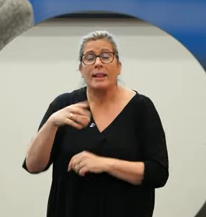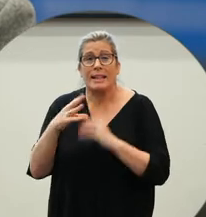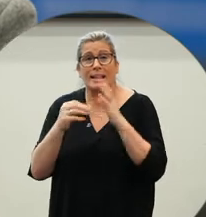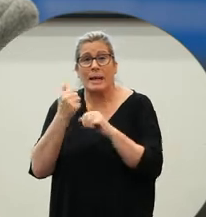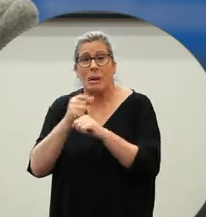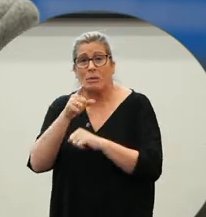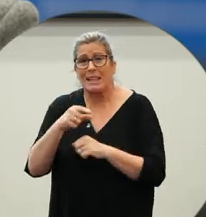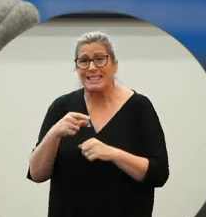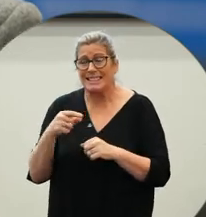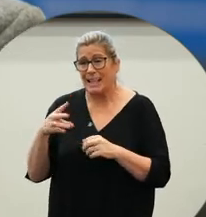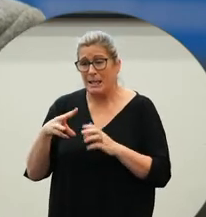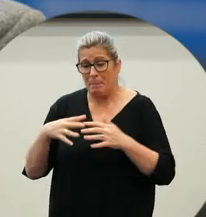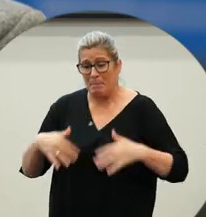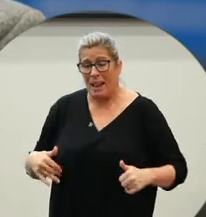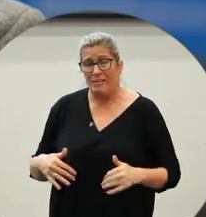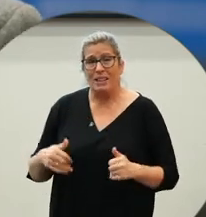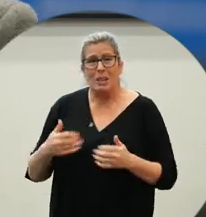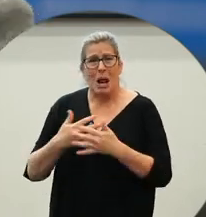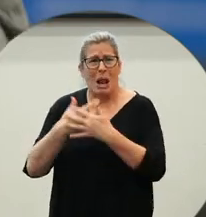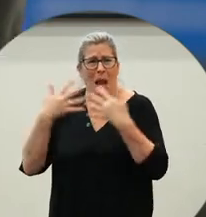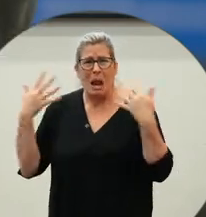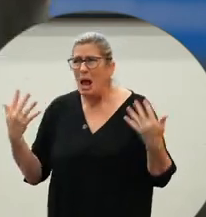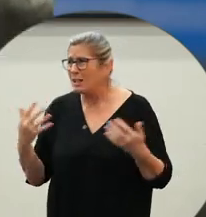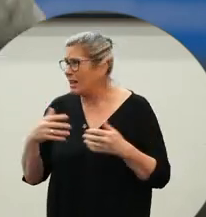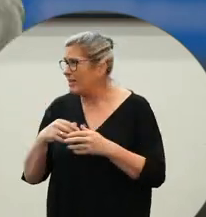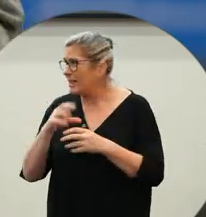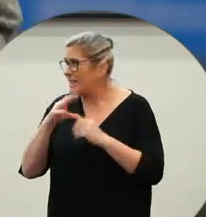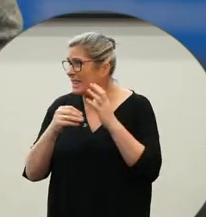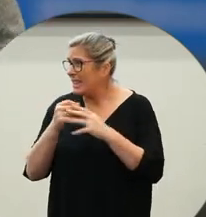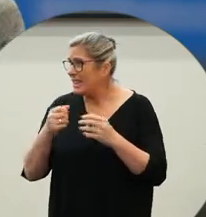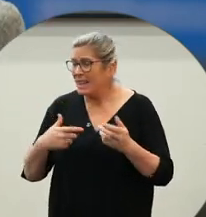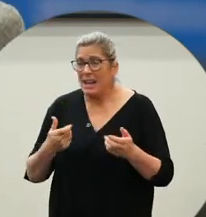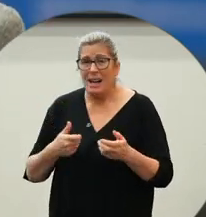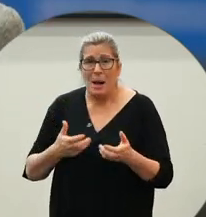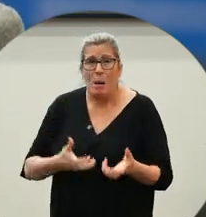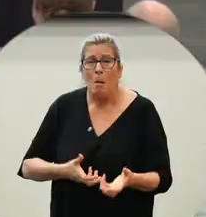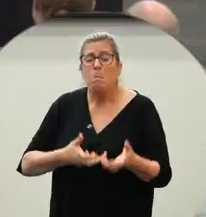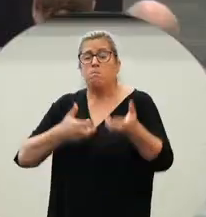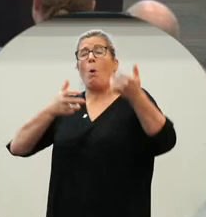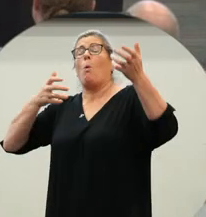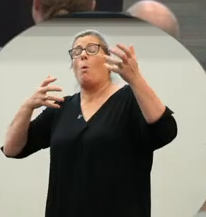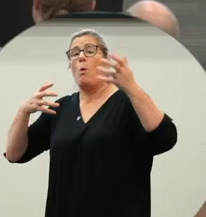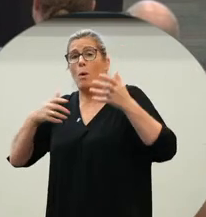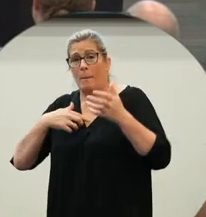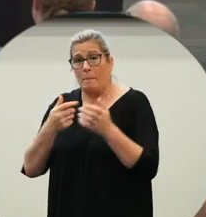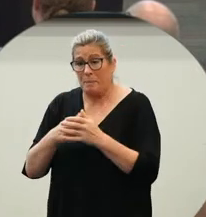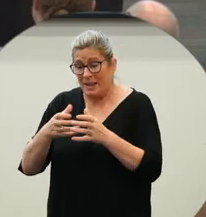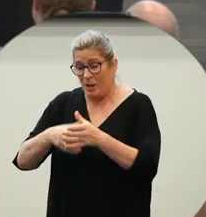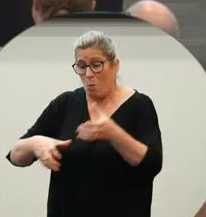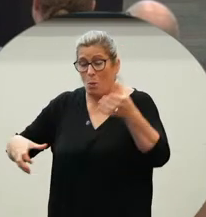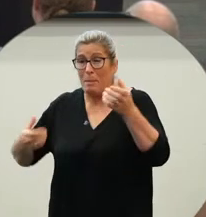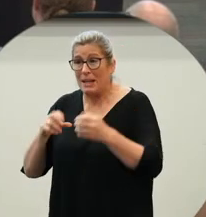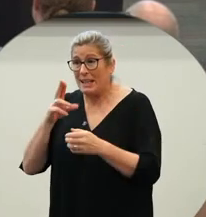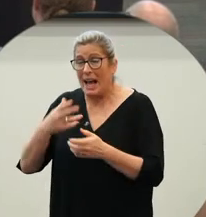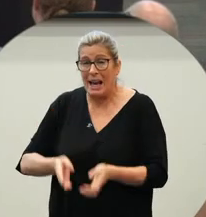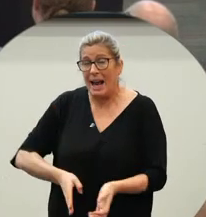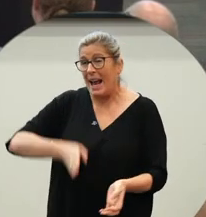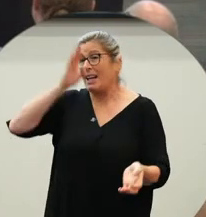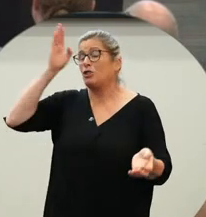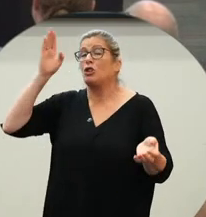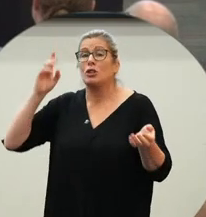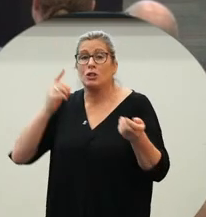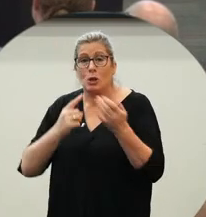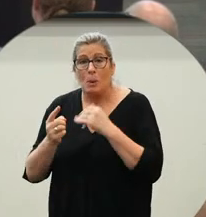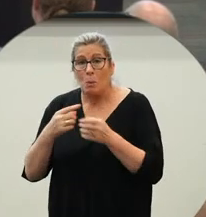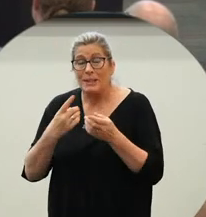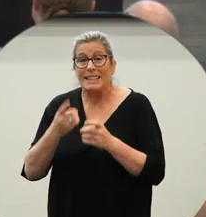things was that a huge amount of gas comes flying out the back, and it tends to send a weapon flying and can injure somebody. So what